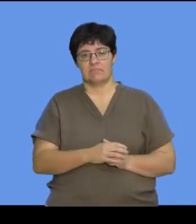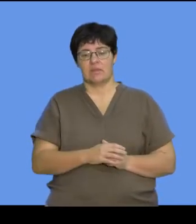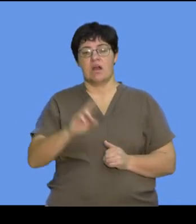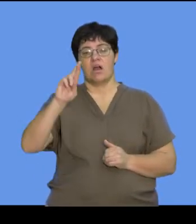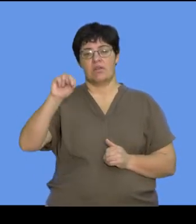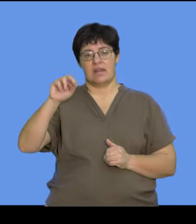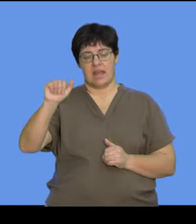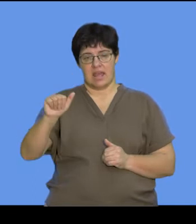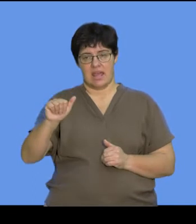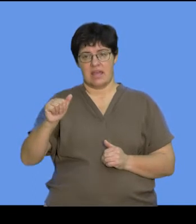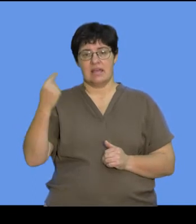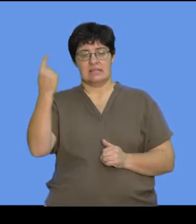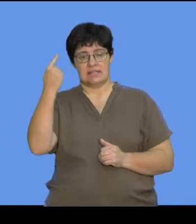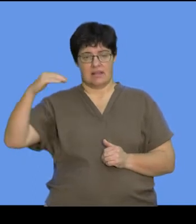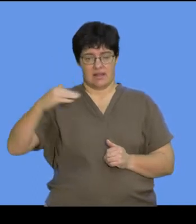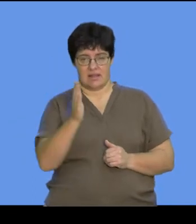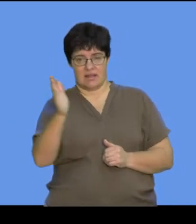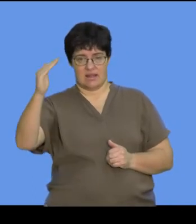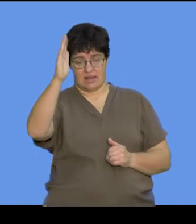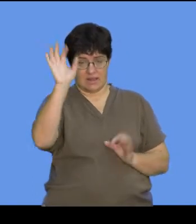that RNA is single-stranded.